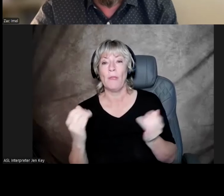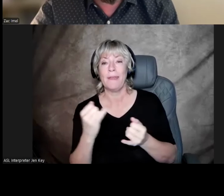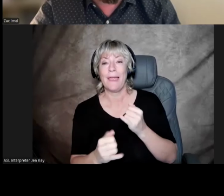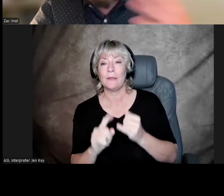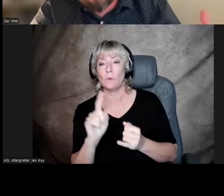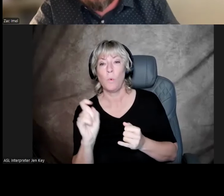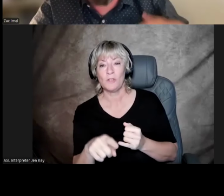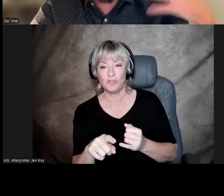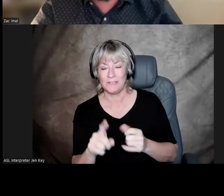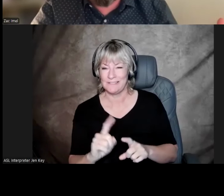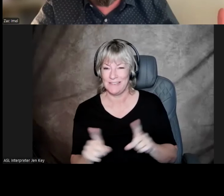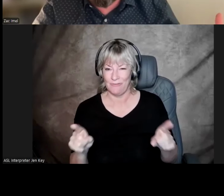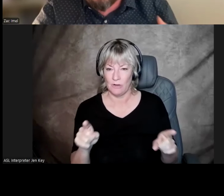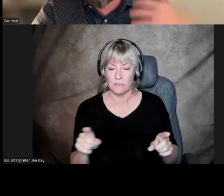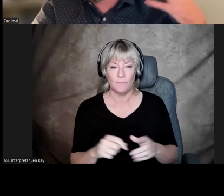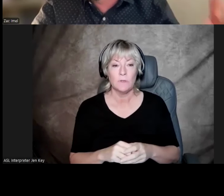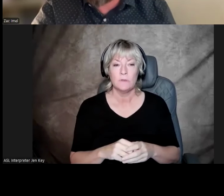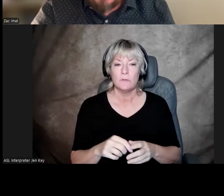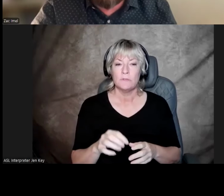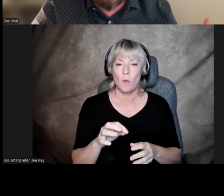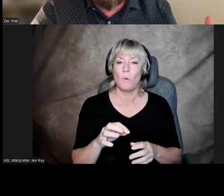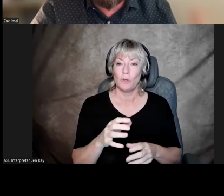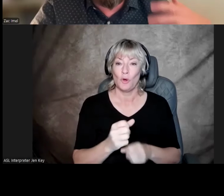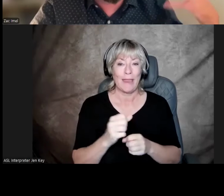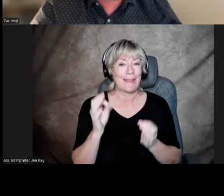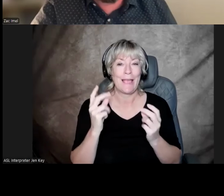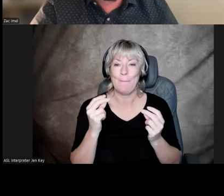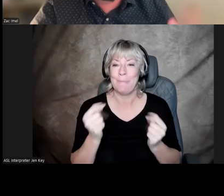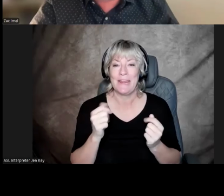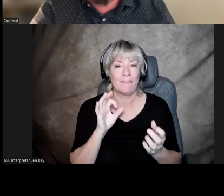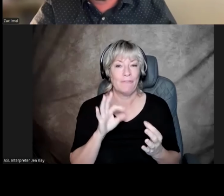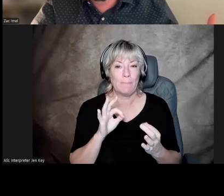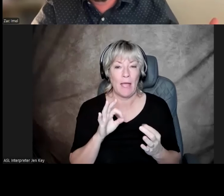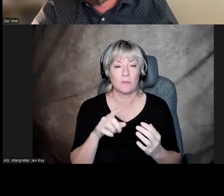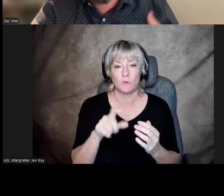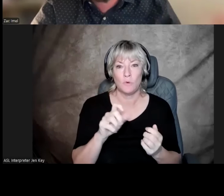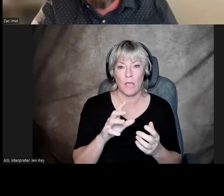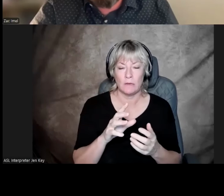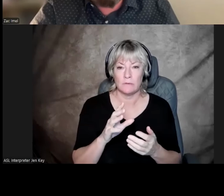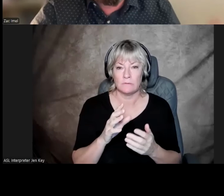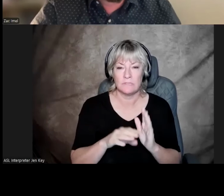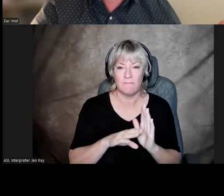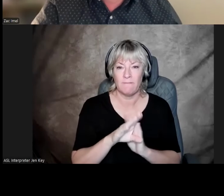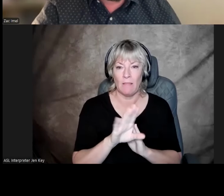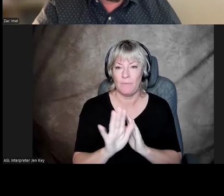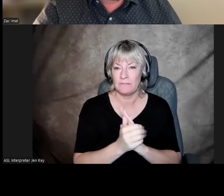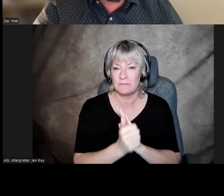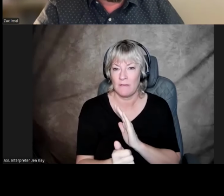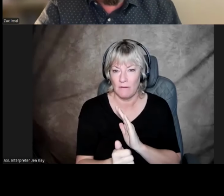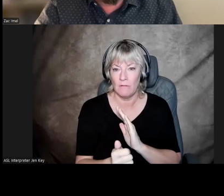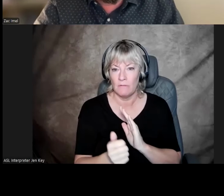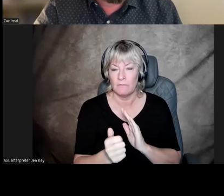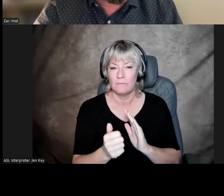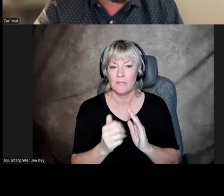instead of just practicing and not getting that feedback, you're getting it immediately. So you can start to shape that skill, which is really the best we know about how to